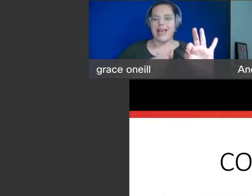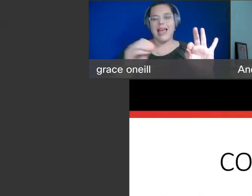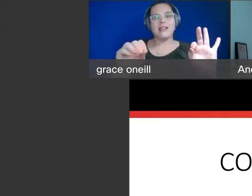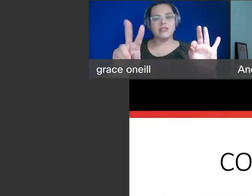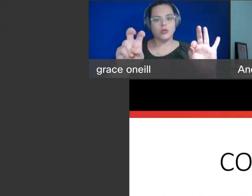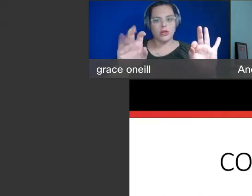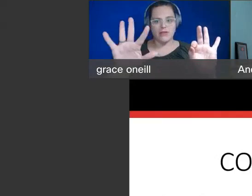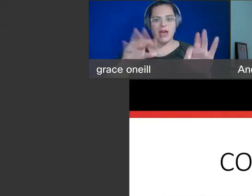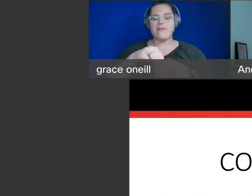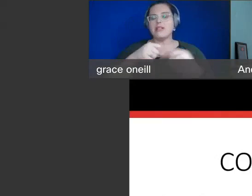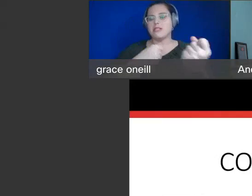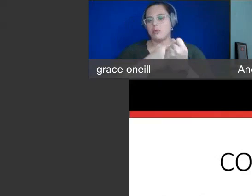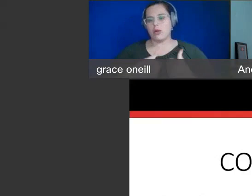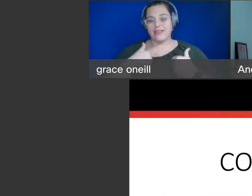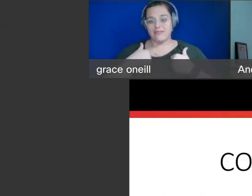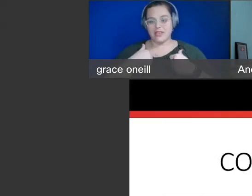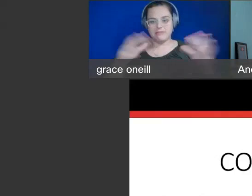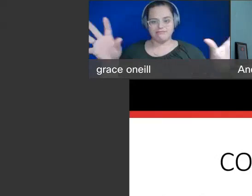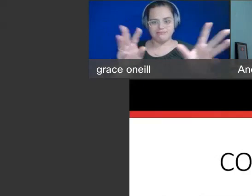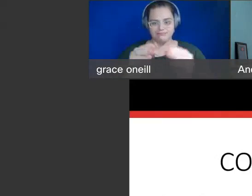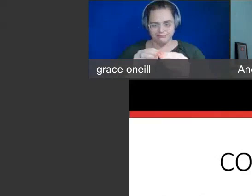supported living.